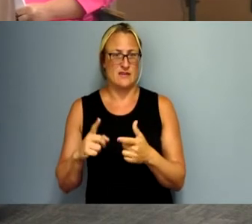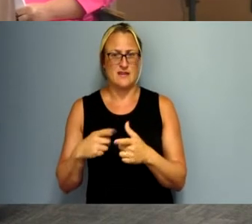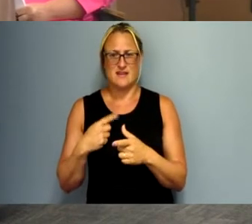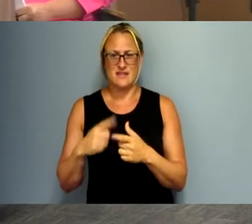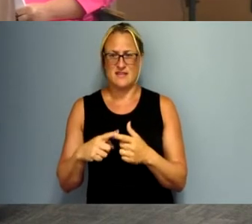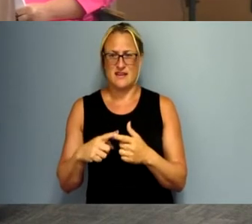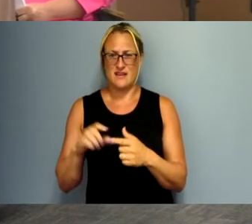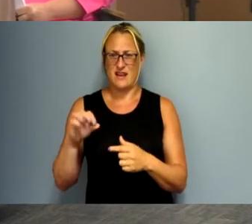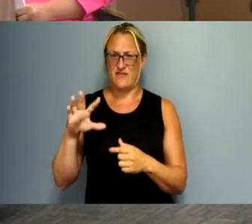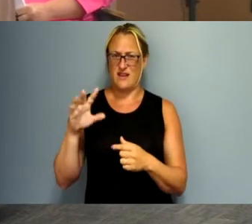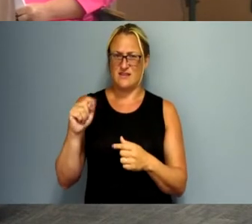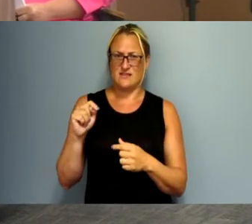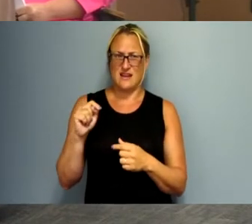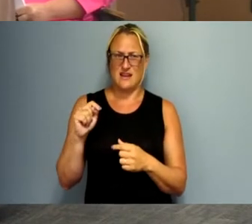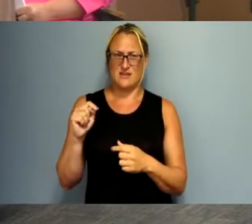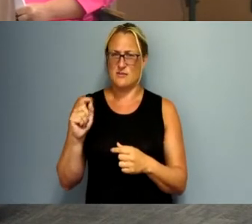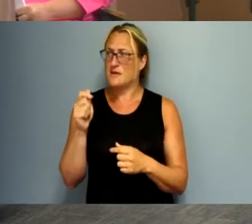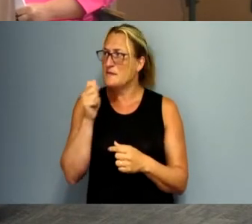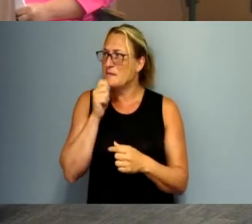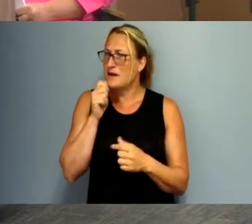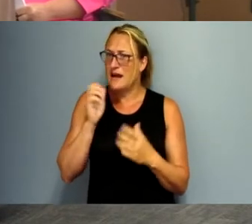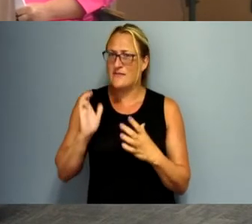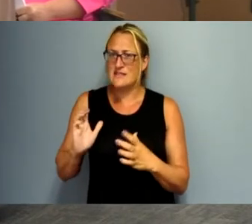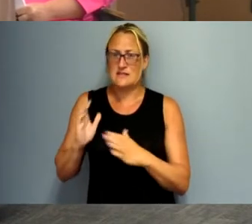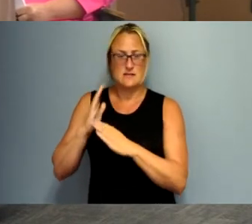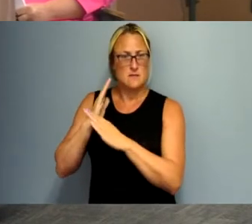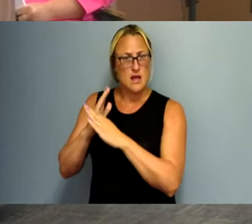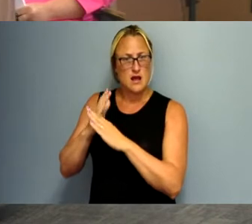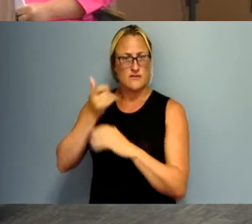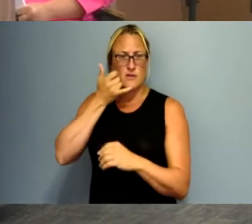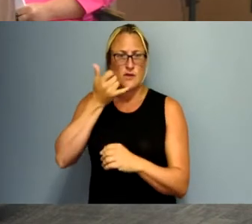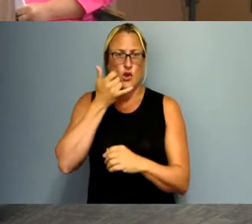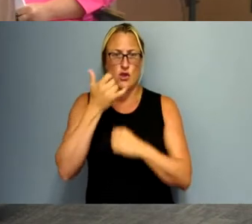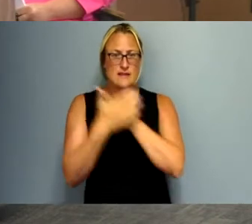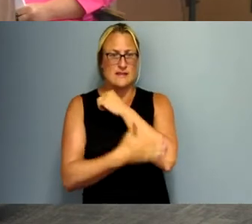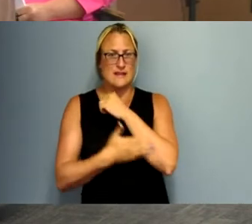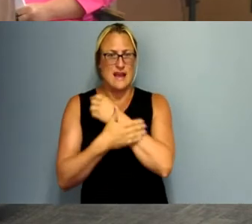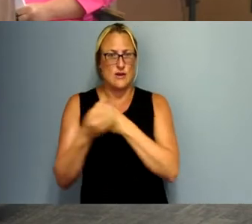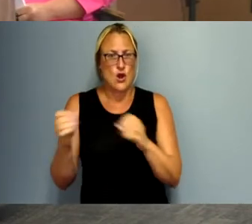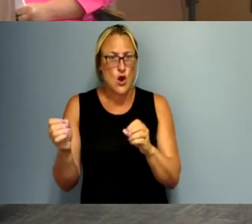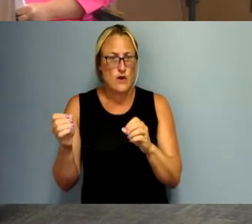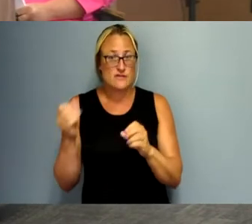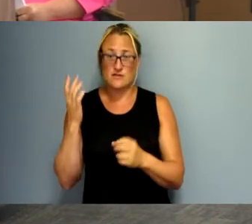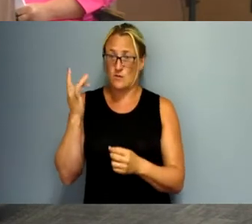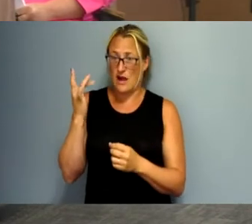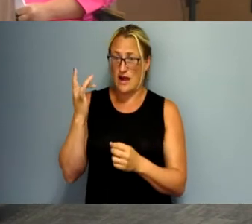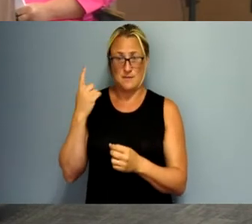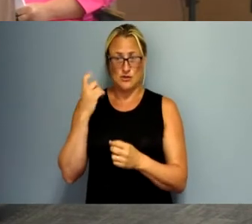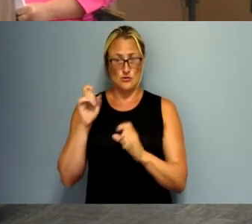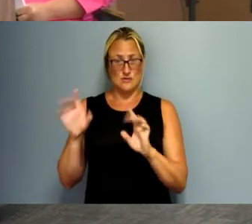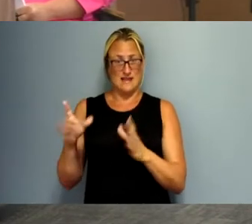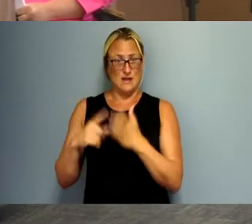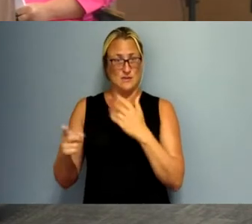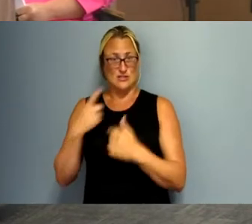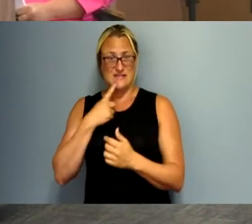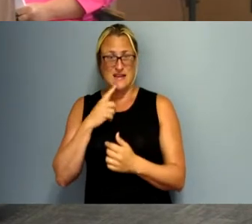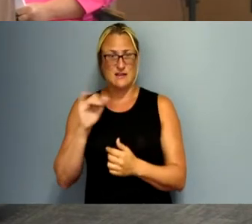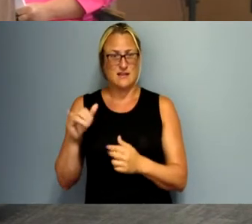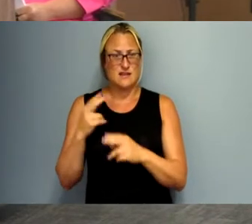I found out you blocked a private citizen from calling the county offices. Why? Because you didn't like what she said? That's